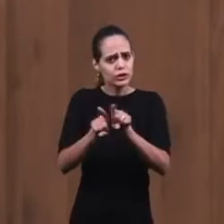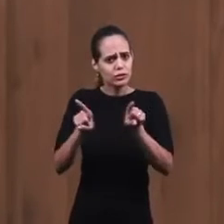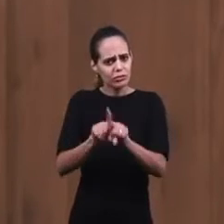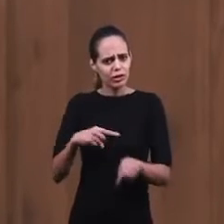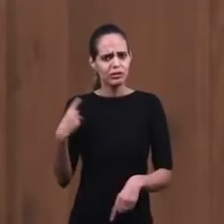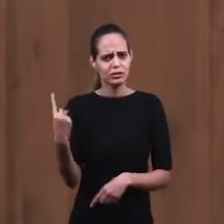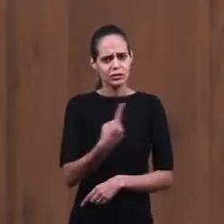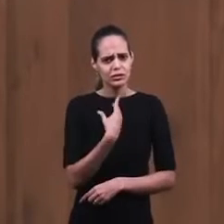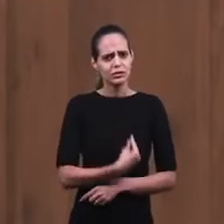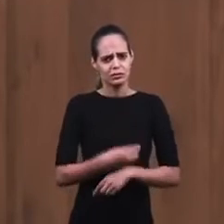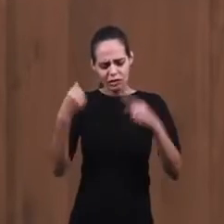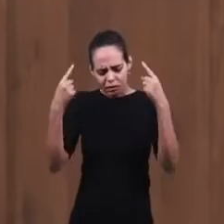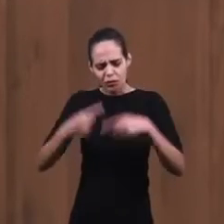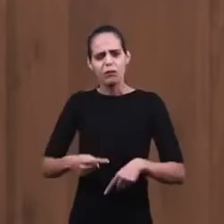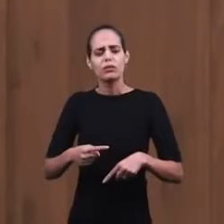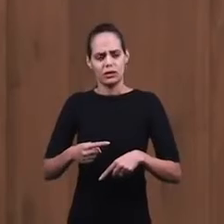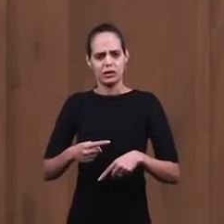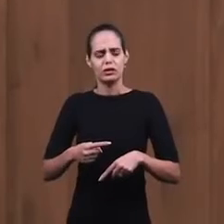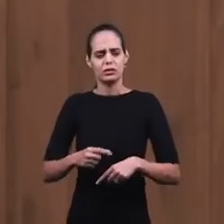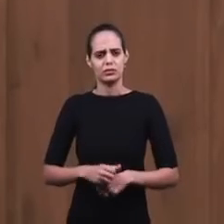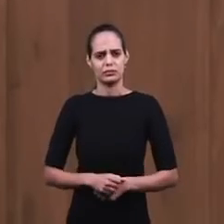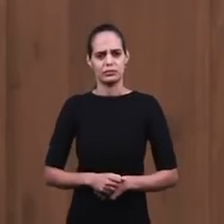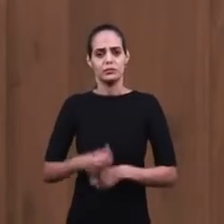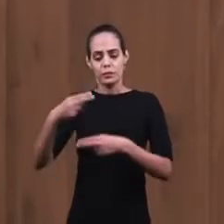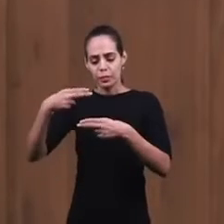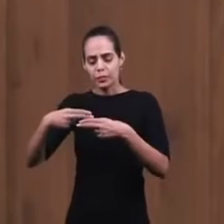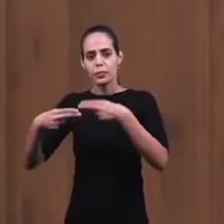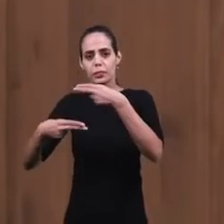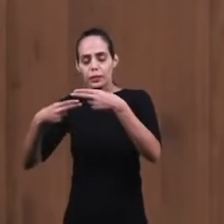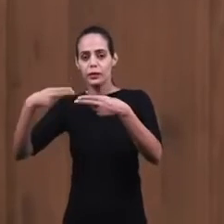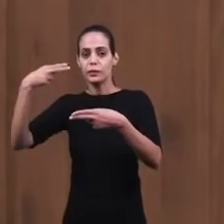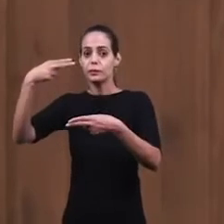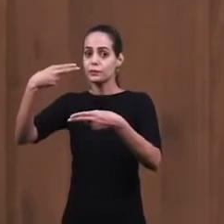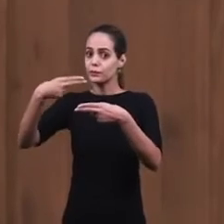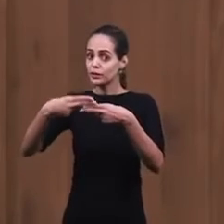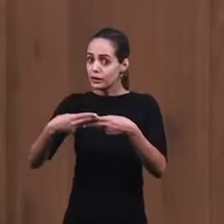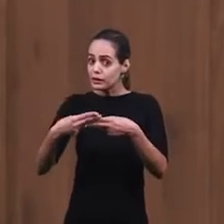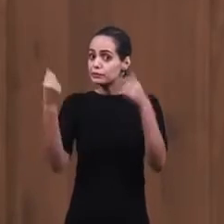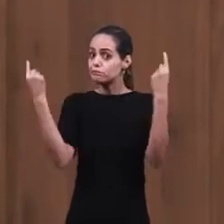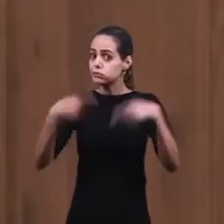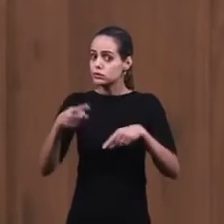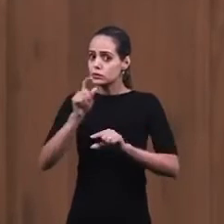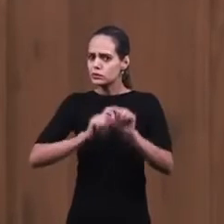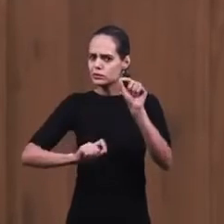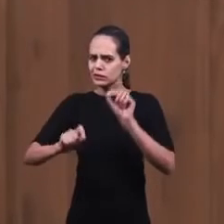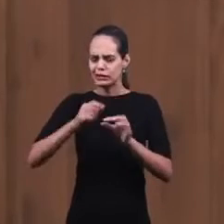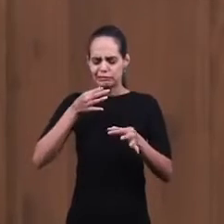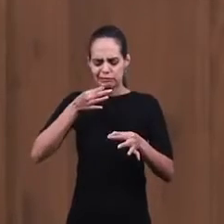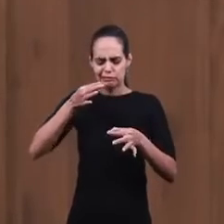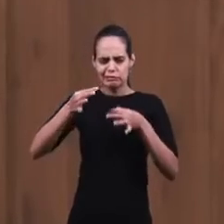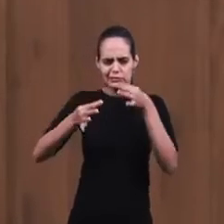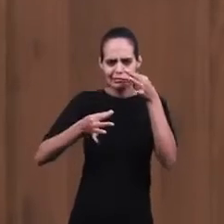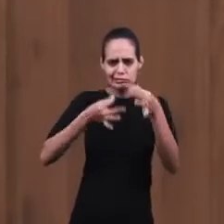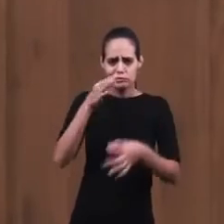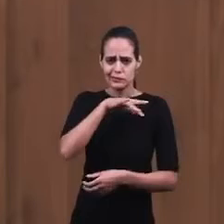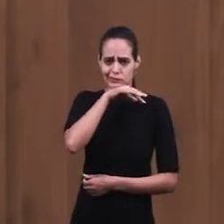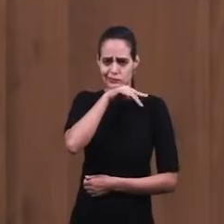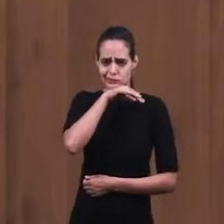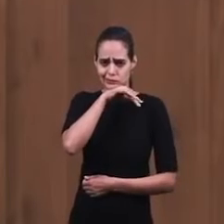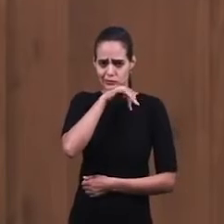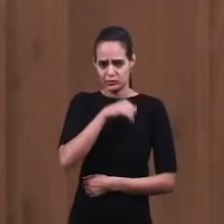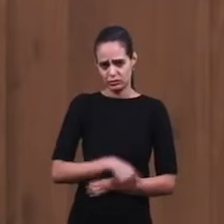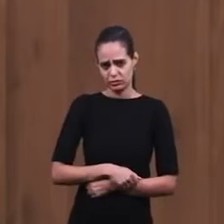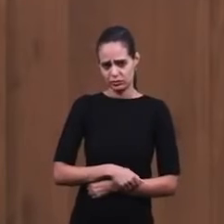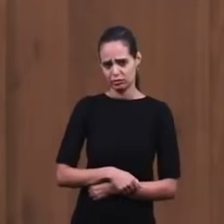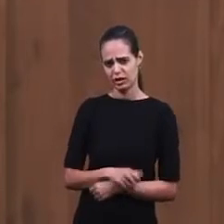comments, evil comments, words that came to him to try to dismay his heart and his faith. He faced